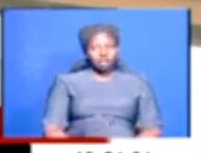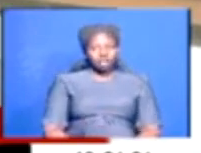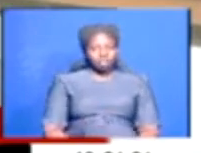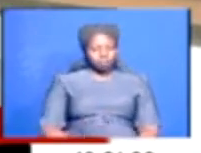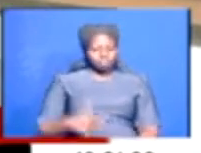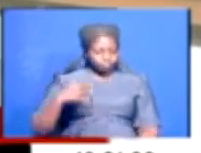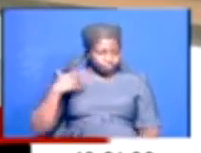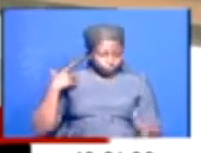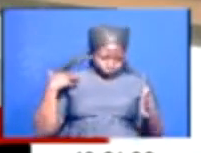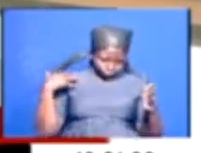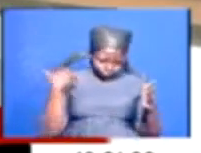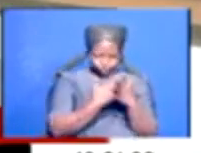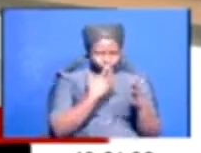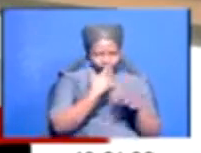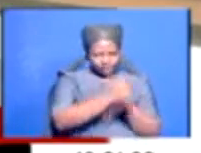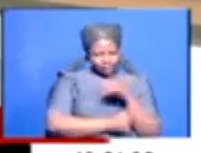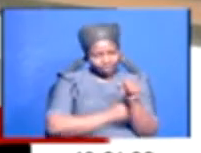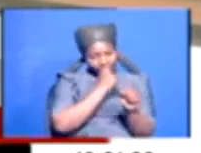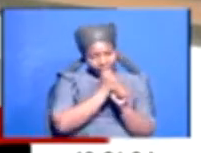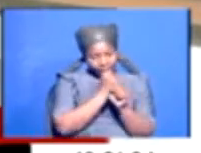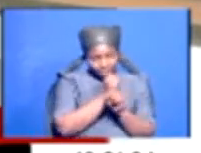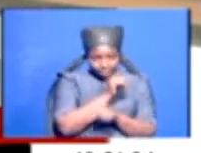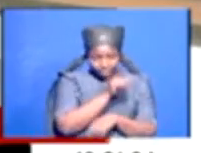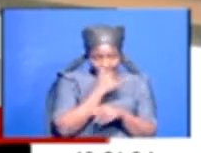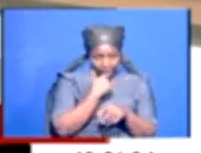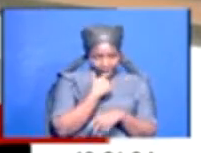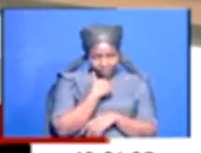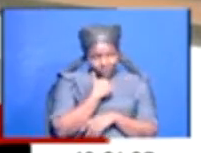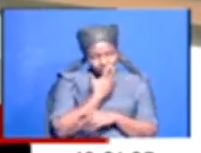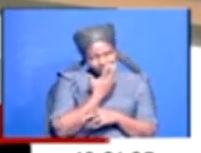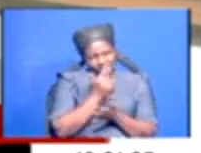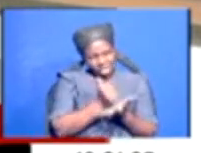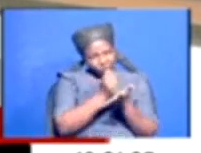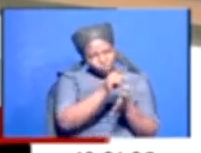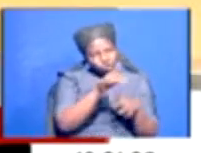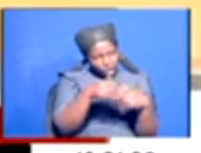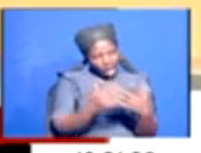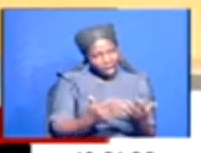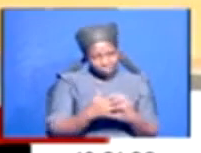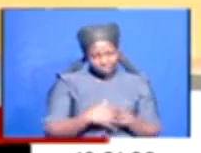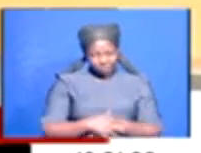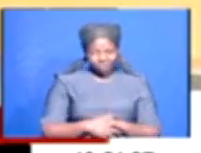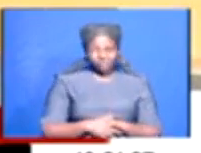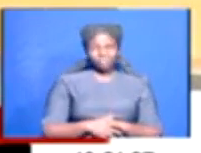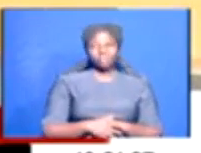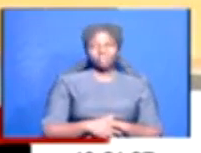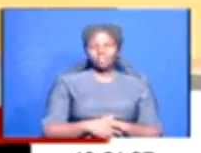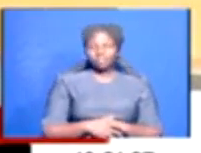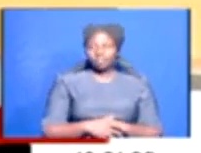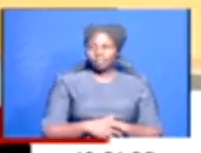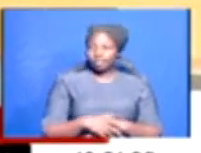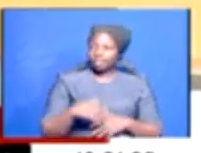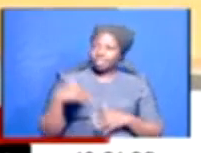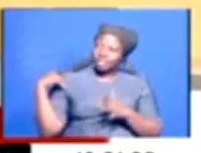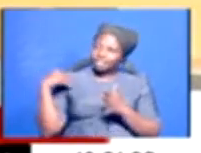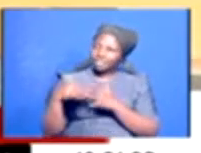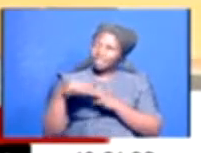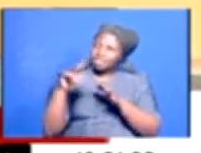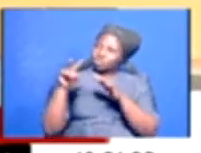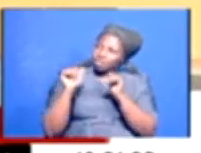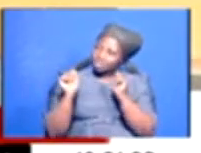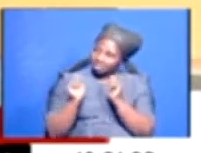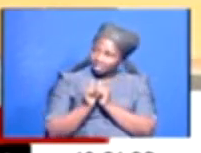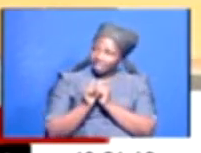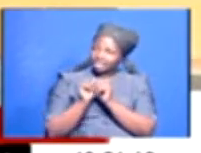over the years, how has that, you know, been coming through for you? It was since 2010